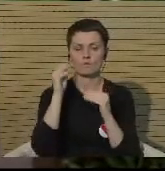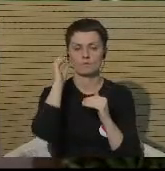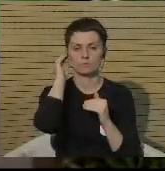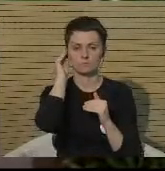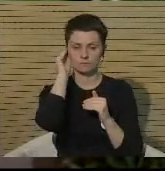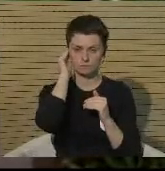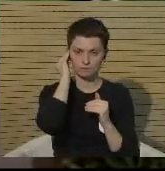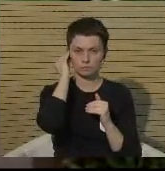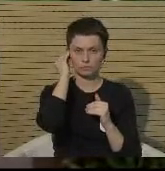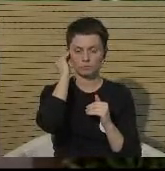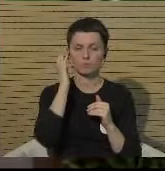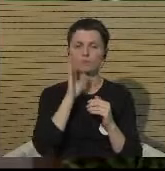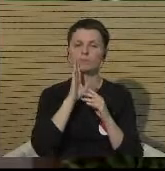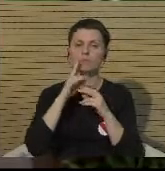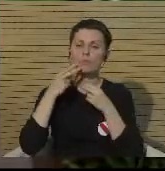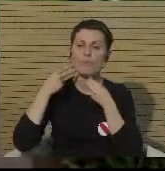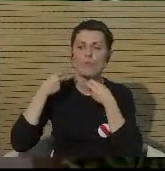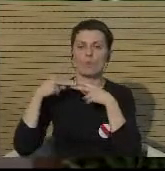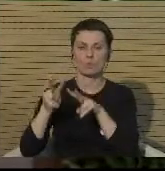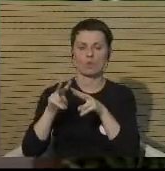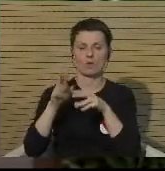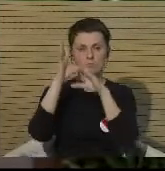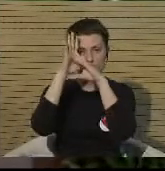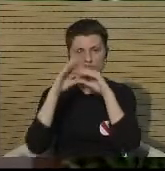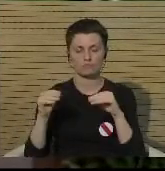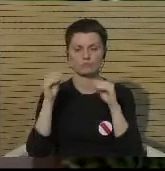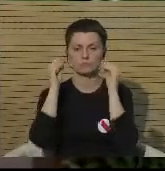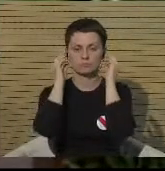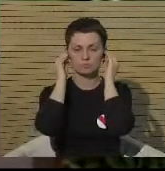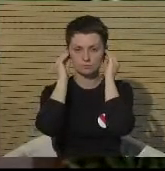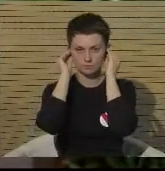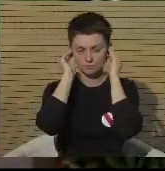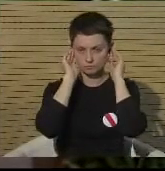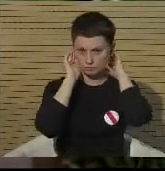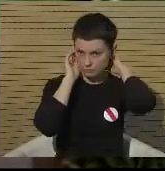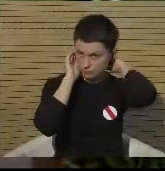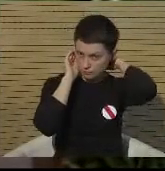is in a way paying back or